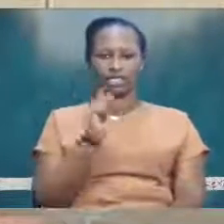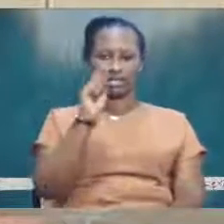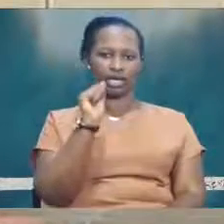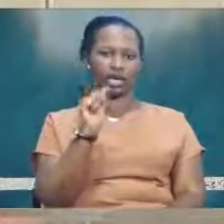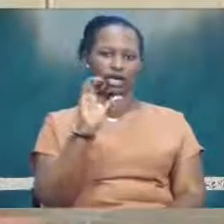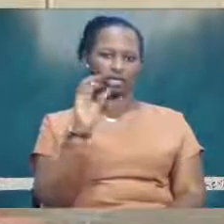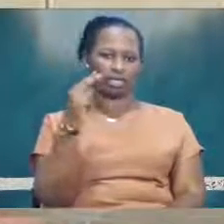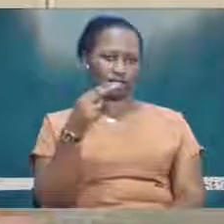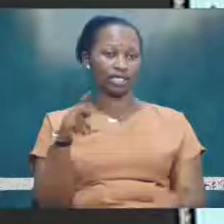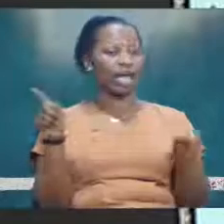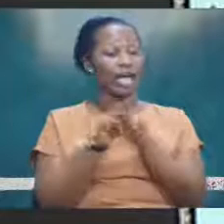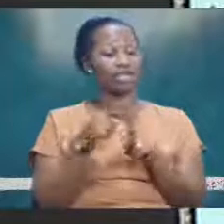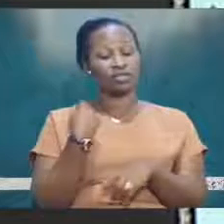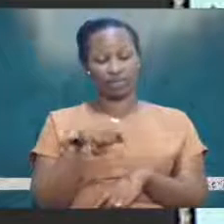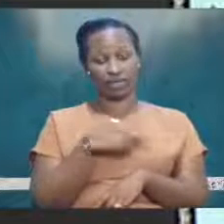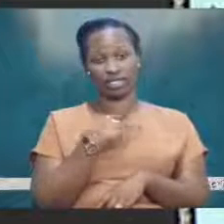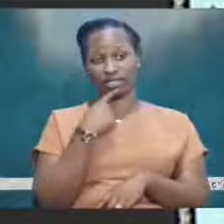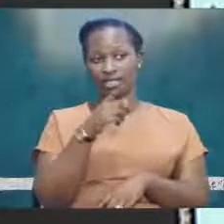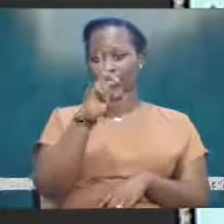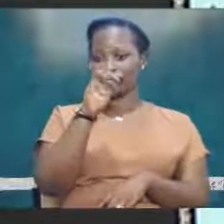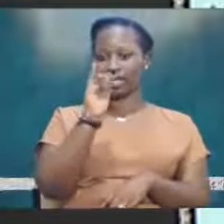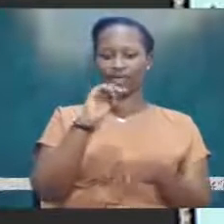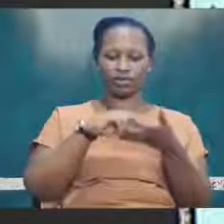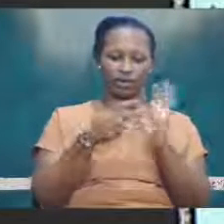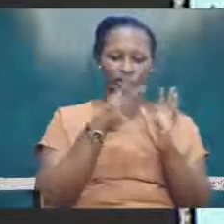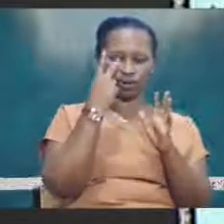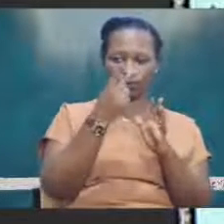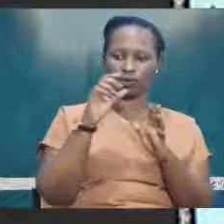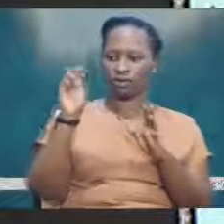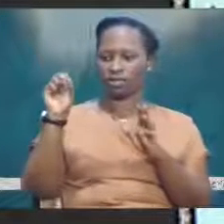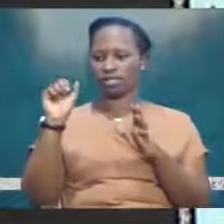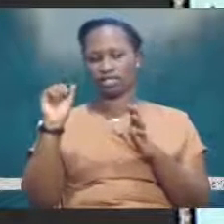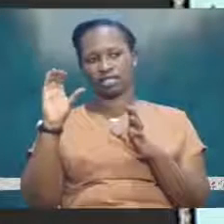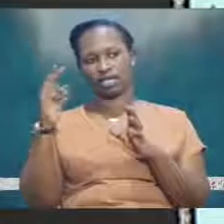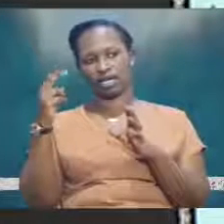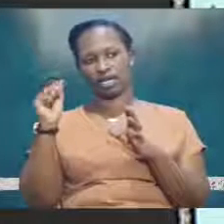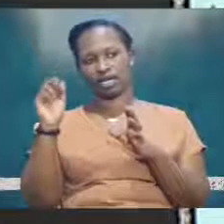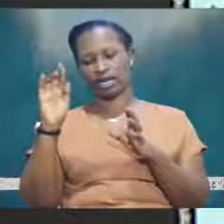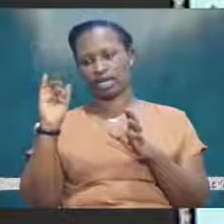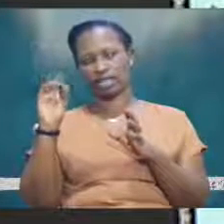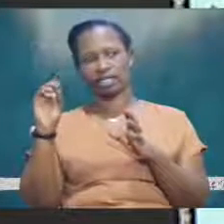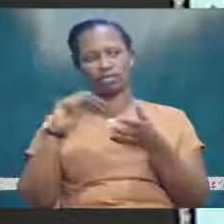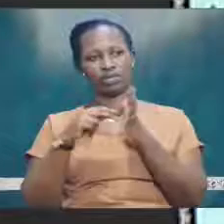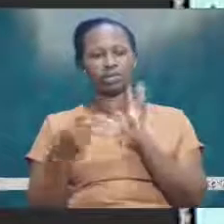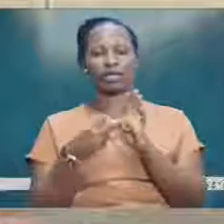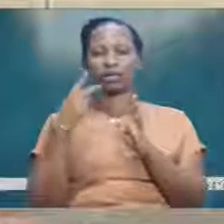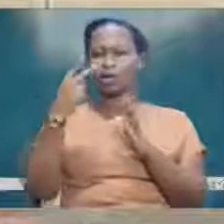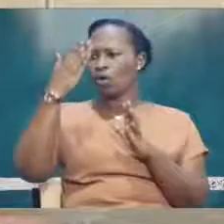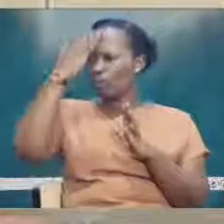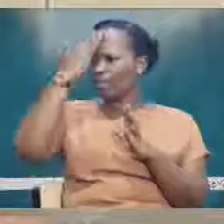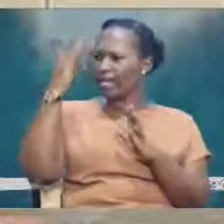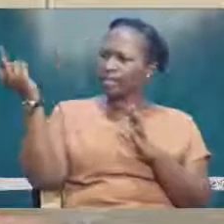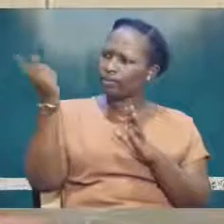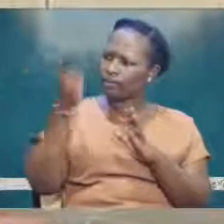Now, as we have said, di means two, saccharide means sugar. Why did they say these are disaccharide